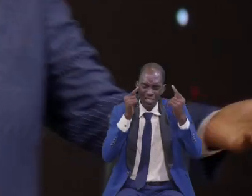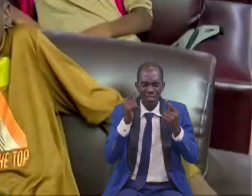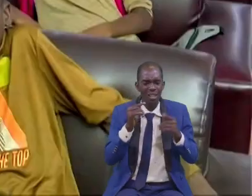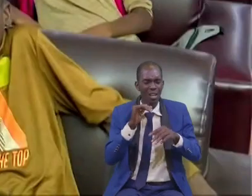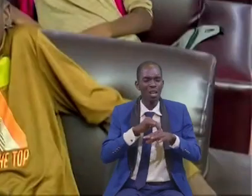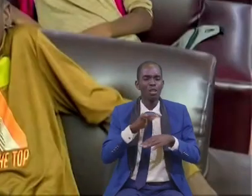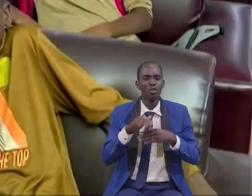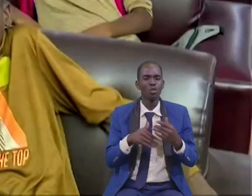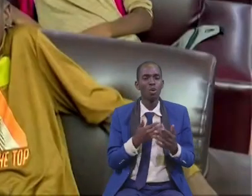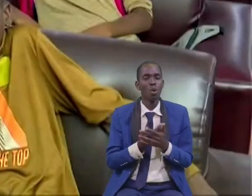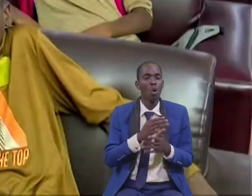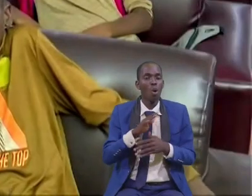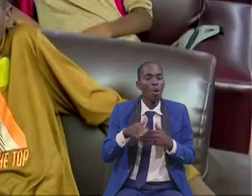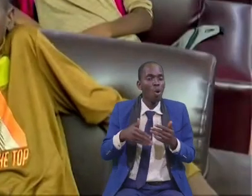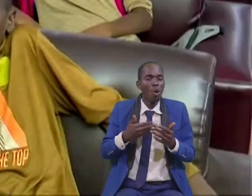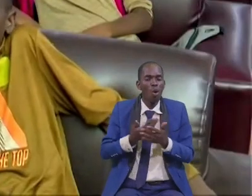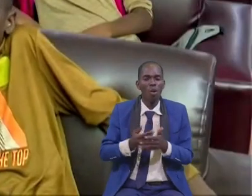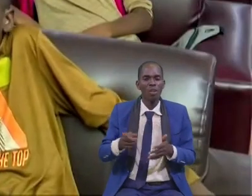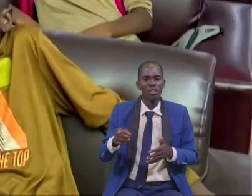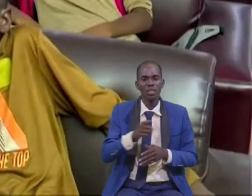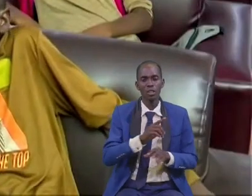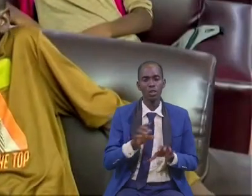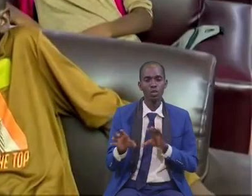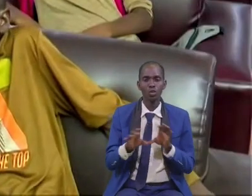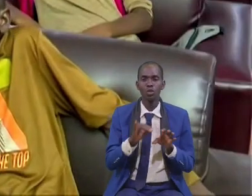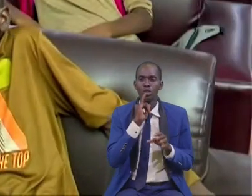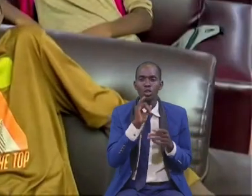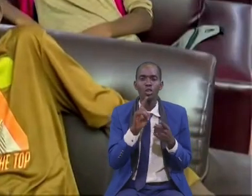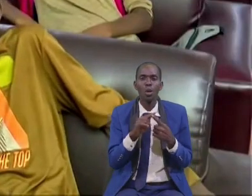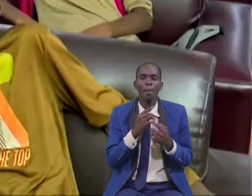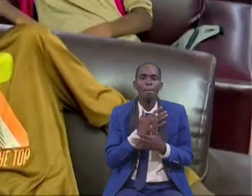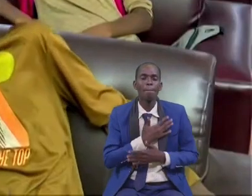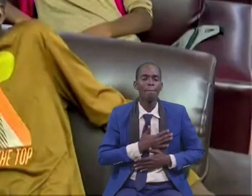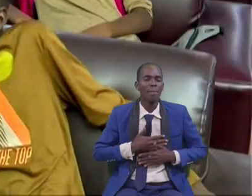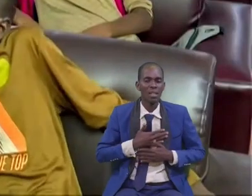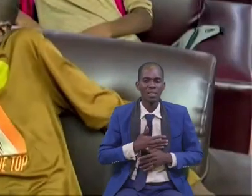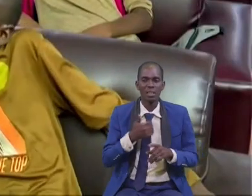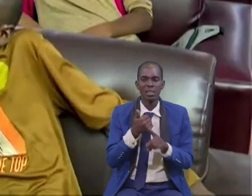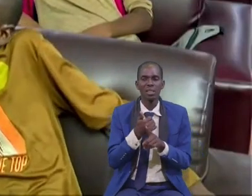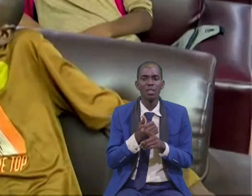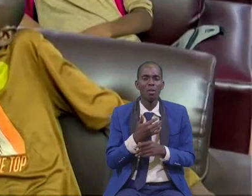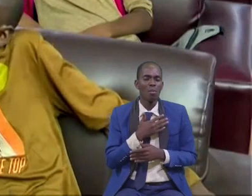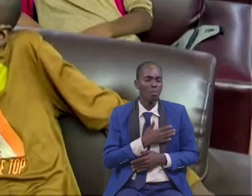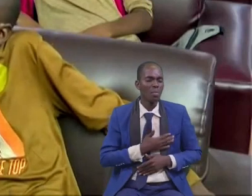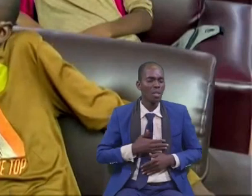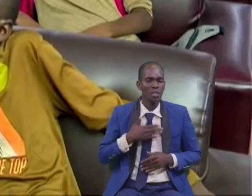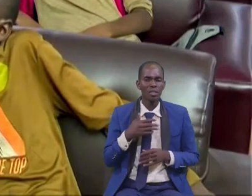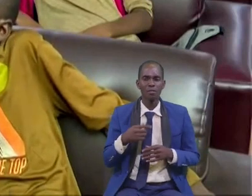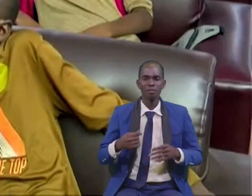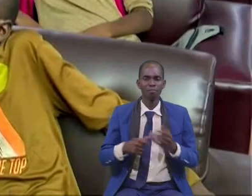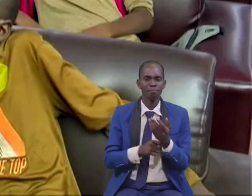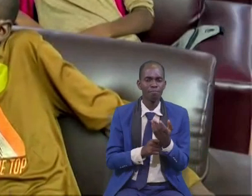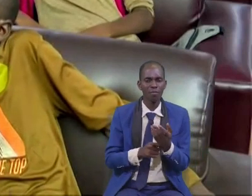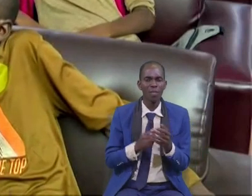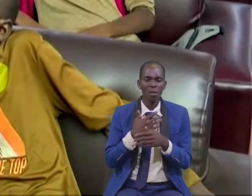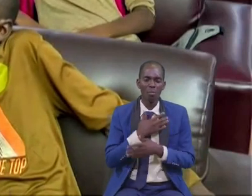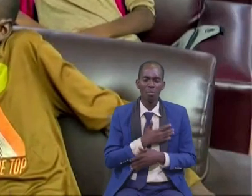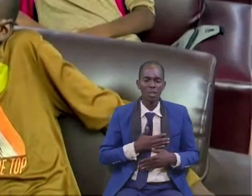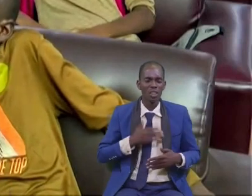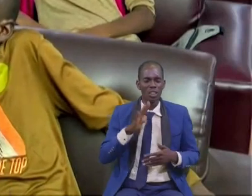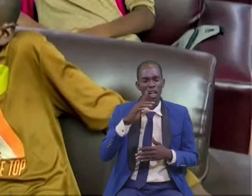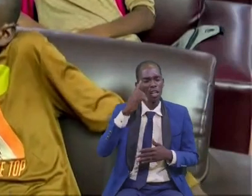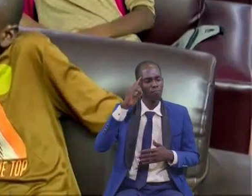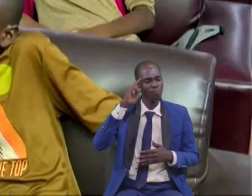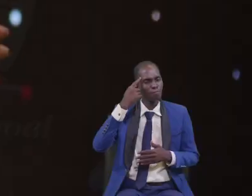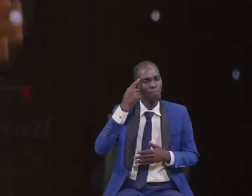All they do is just to please themselves. They want to please their flesh and please their thought. And we suffer as a